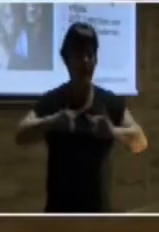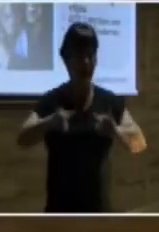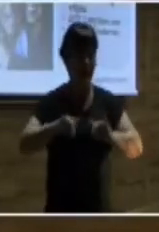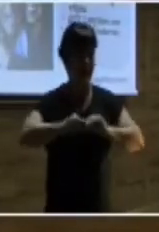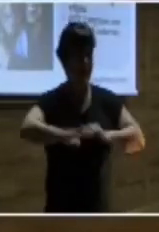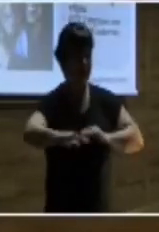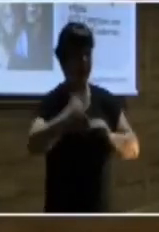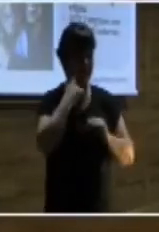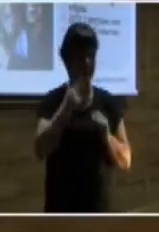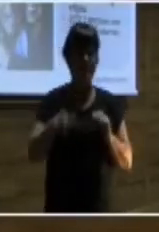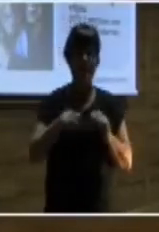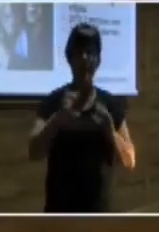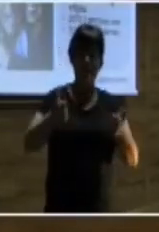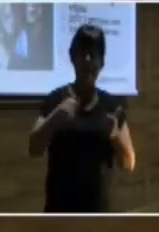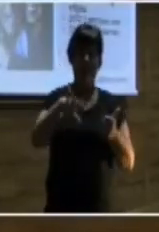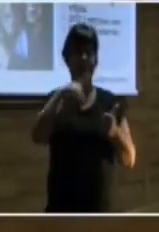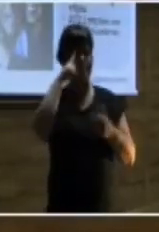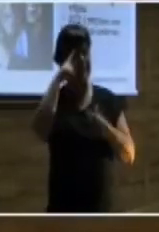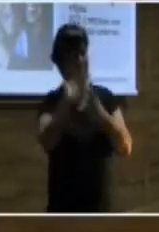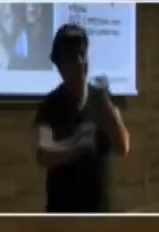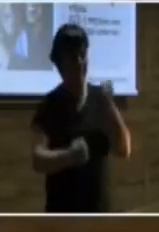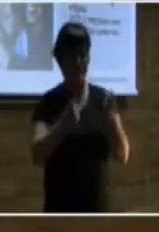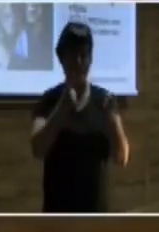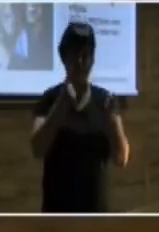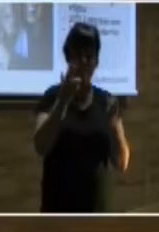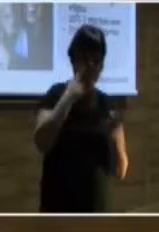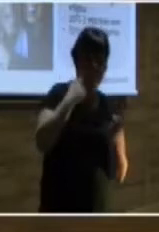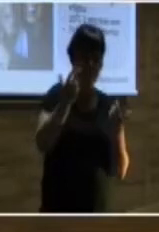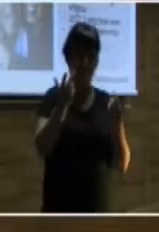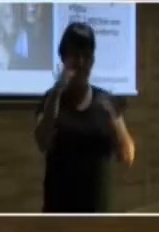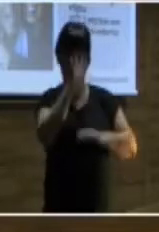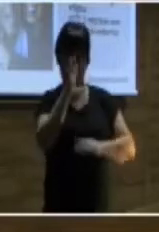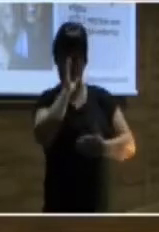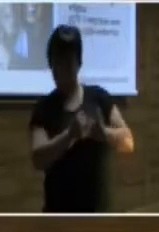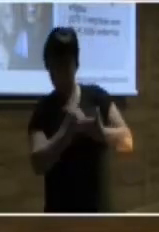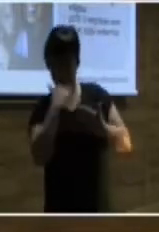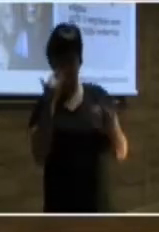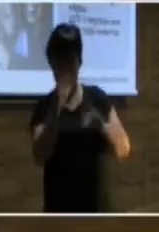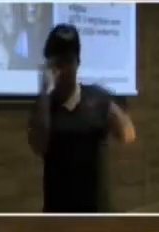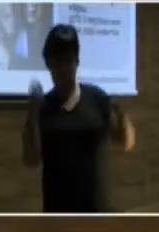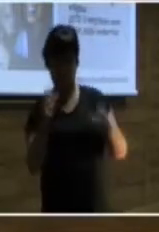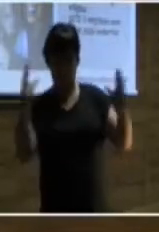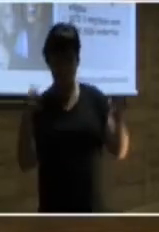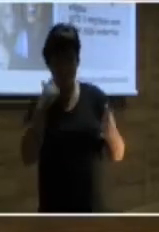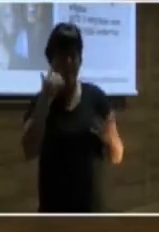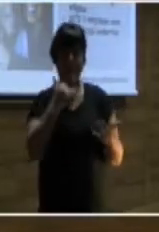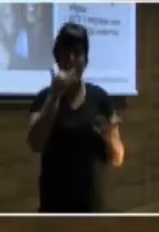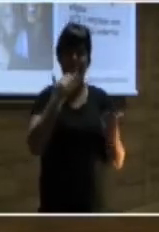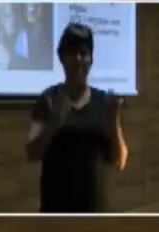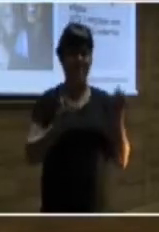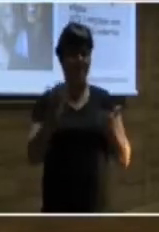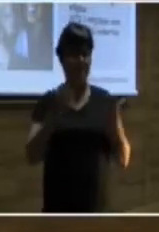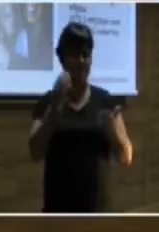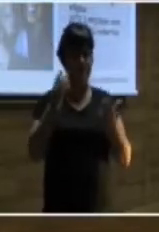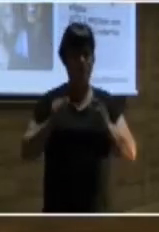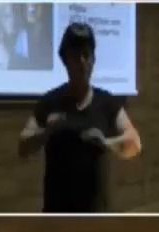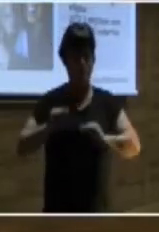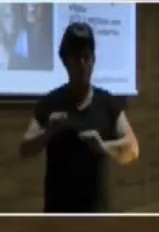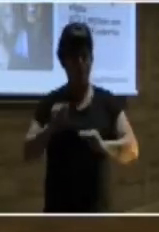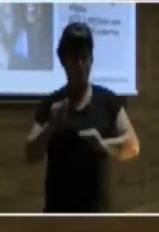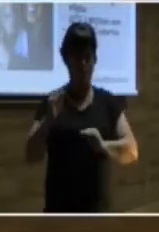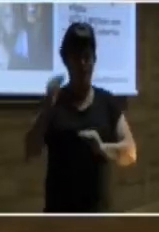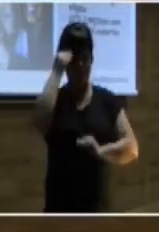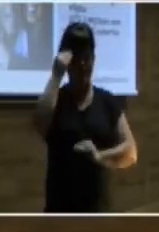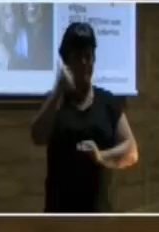as superstition, and as a result people are treated incredibly inhumane. There are even witch camps